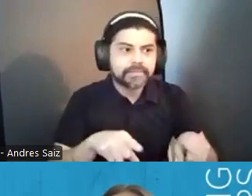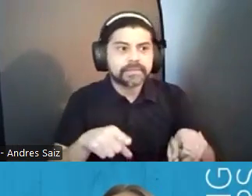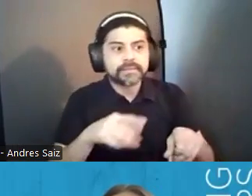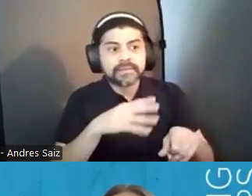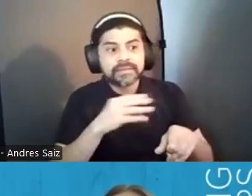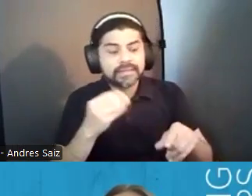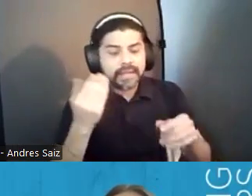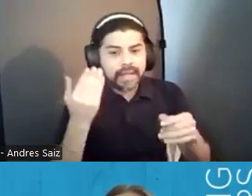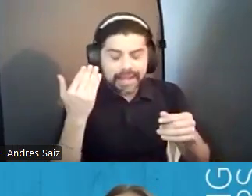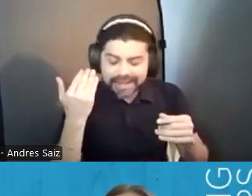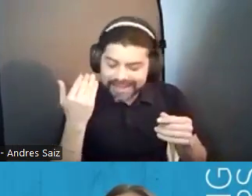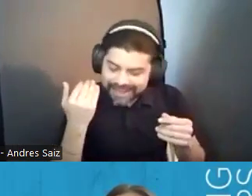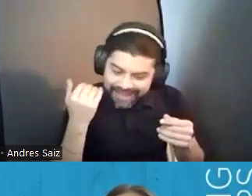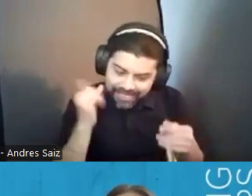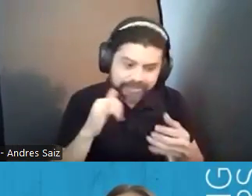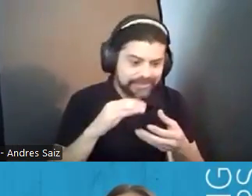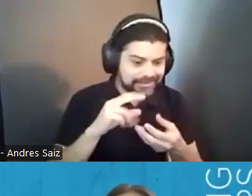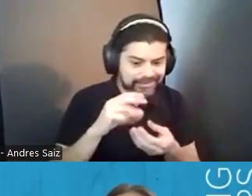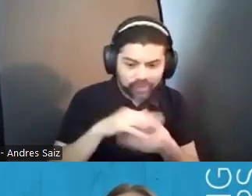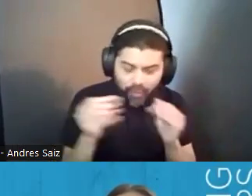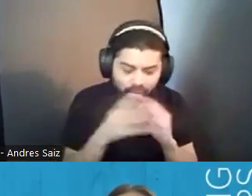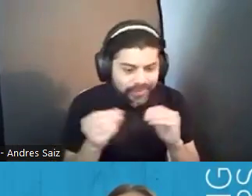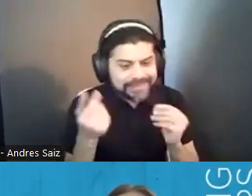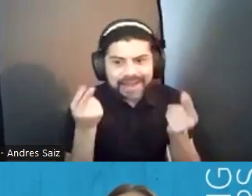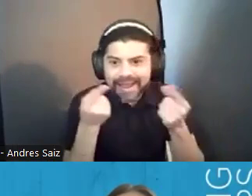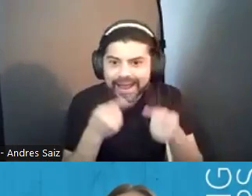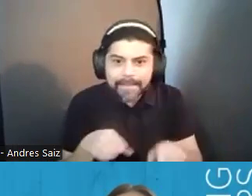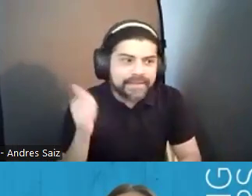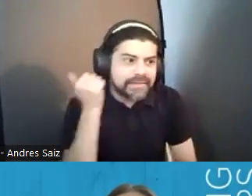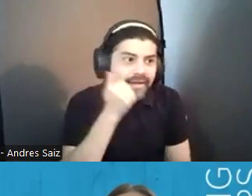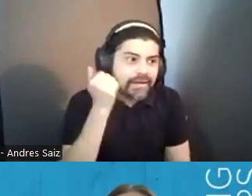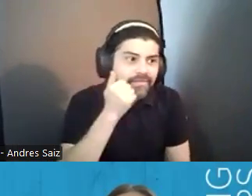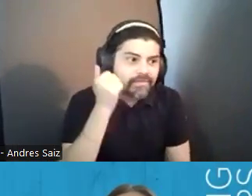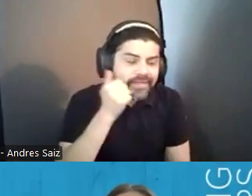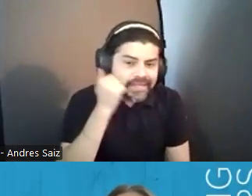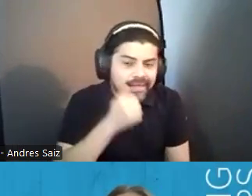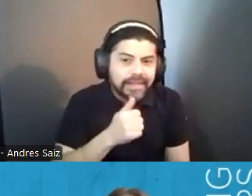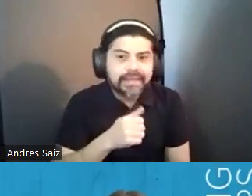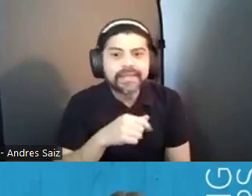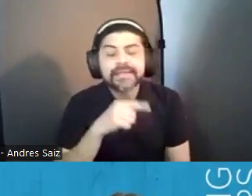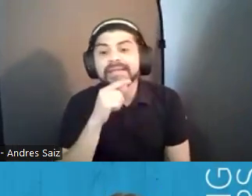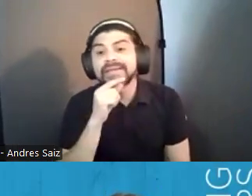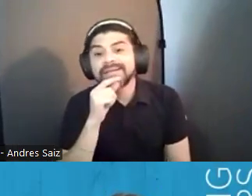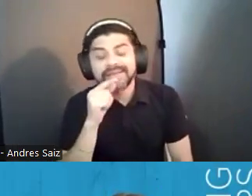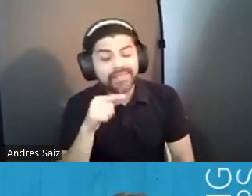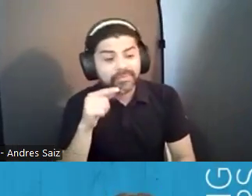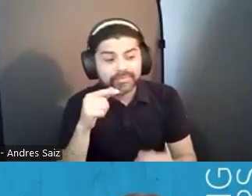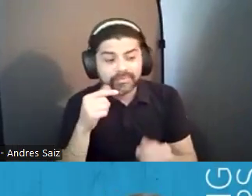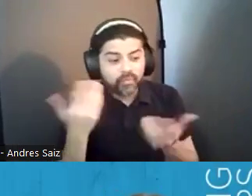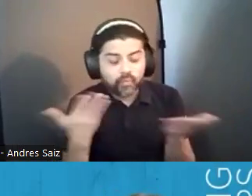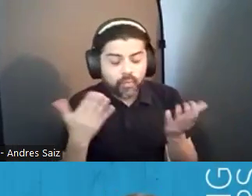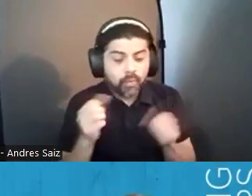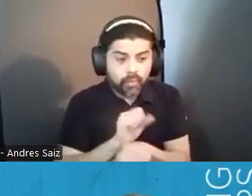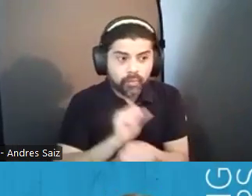to begin with. And so again, all of our work here and the issues we're working on are really interconnected. And so I